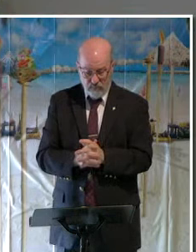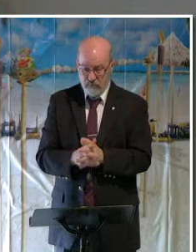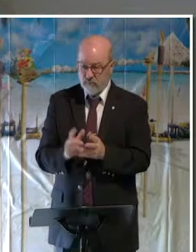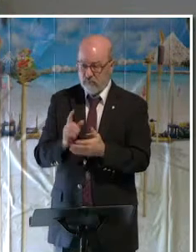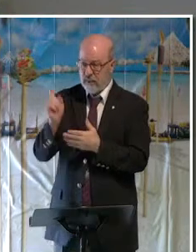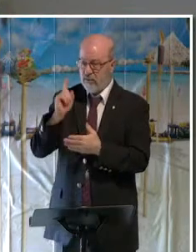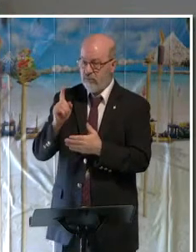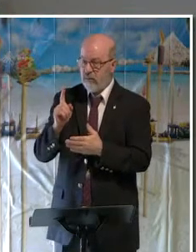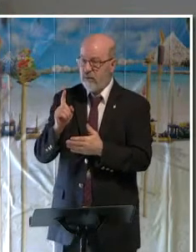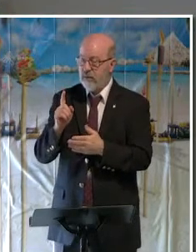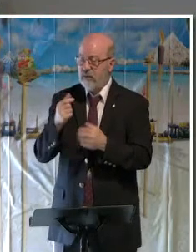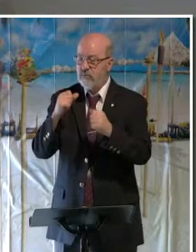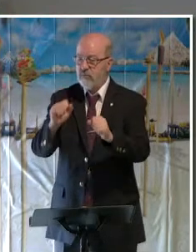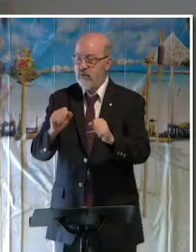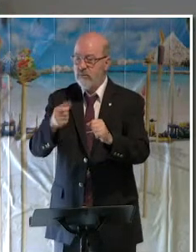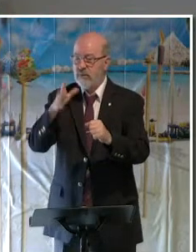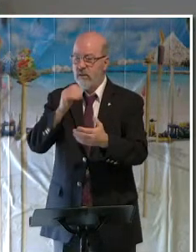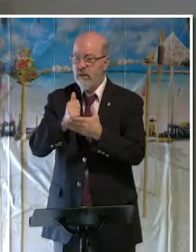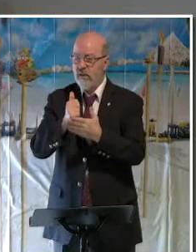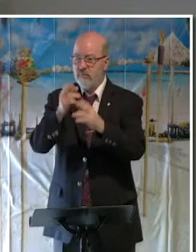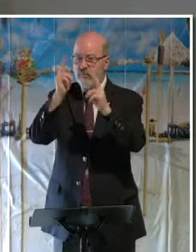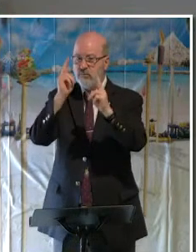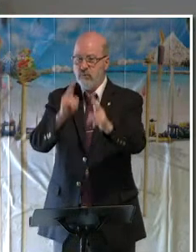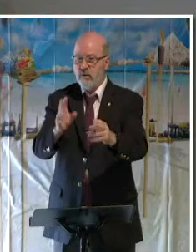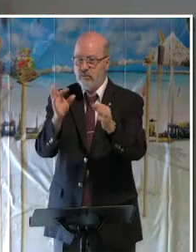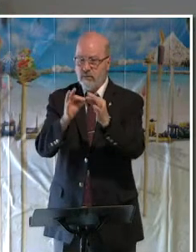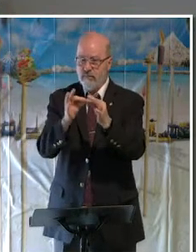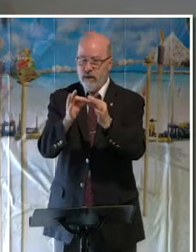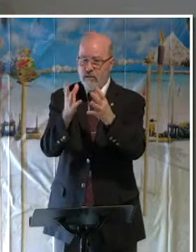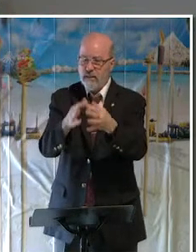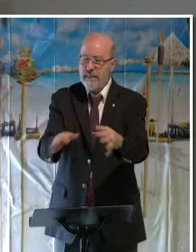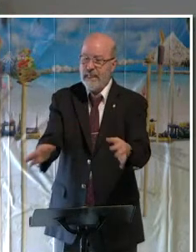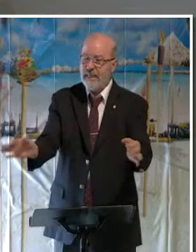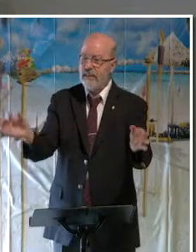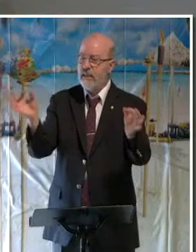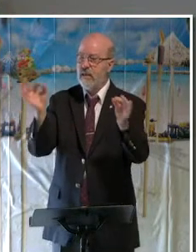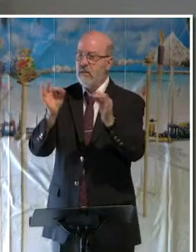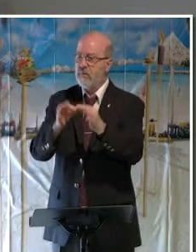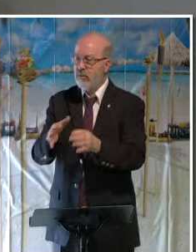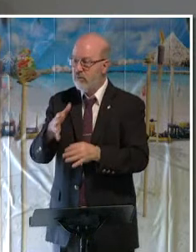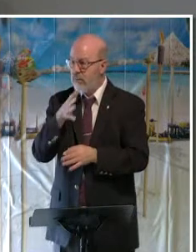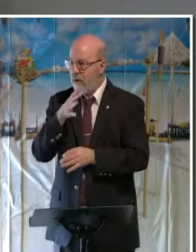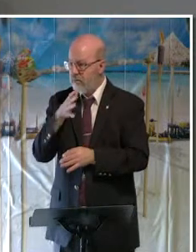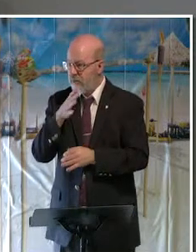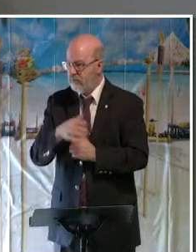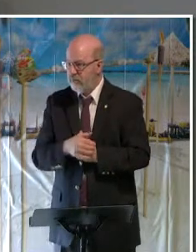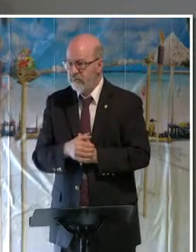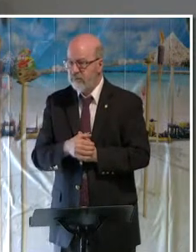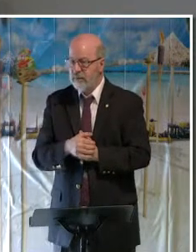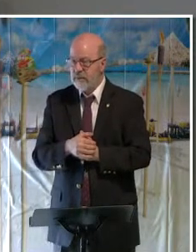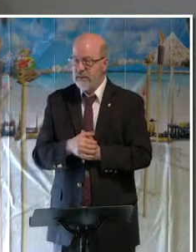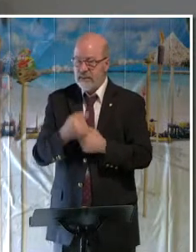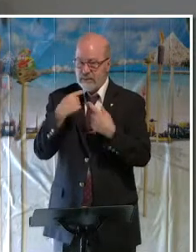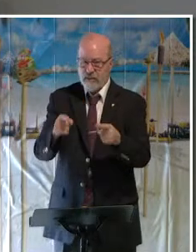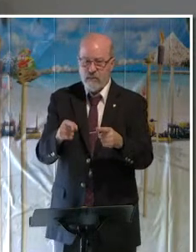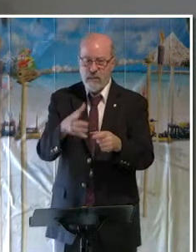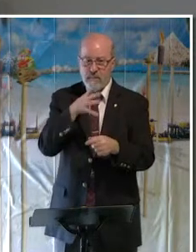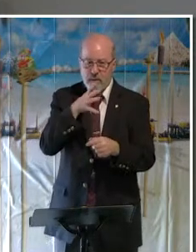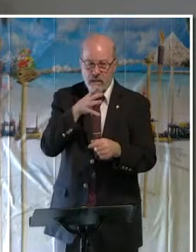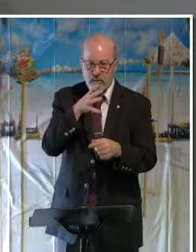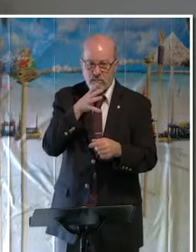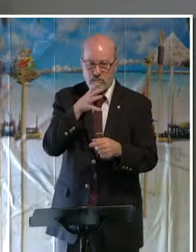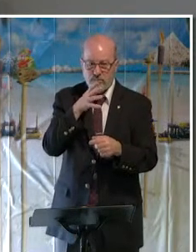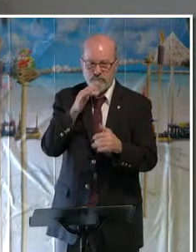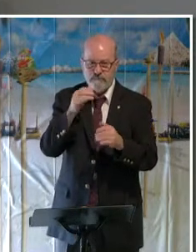Last week I was attempting with God's help to honor the value and importance of motherhood, saying to you that motherhood is